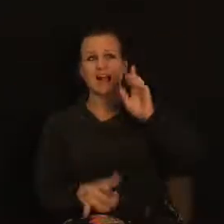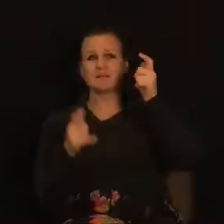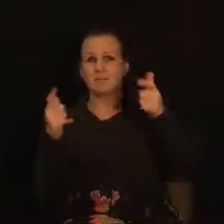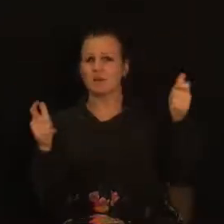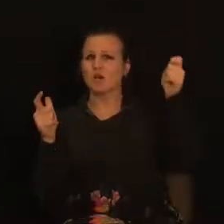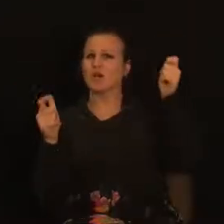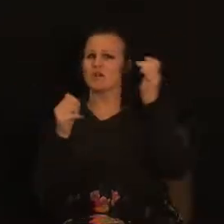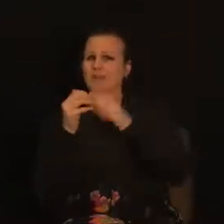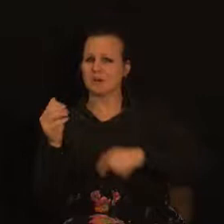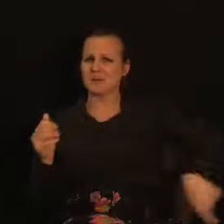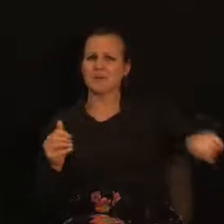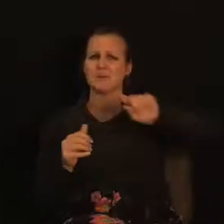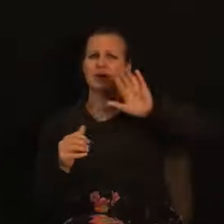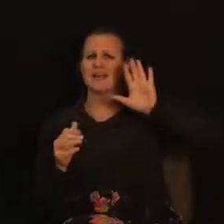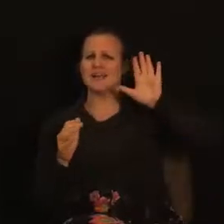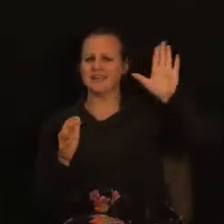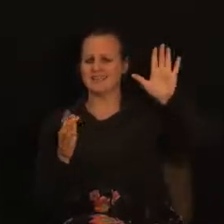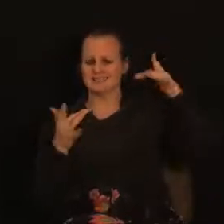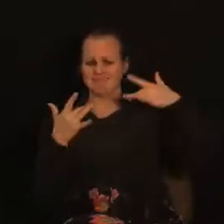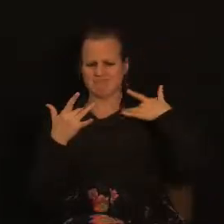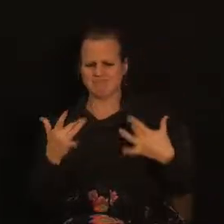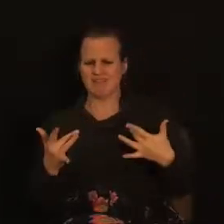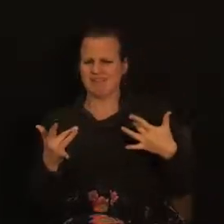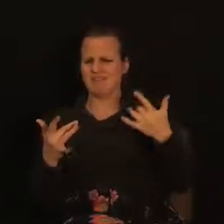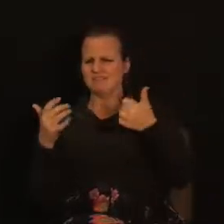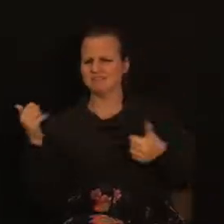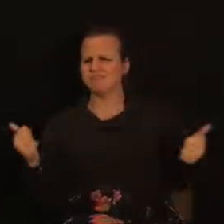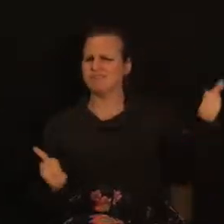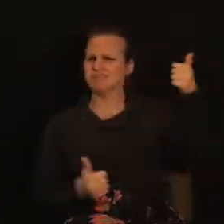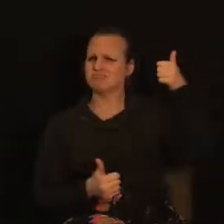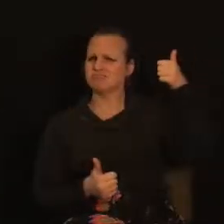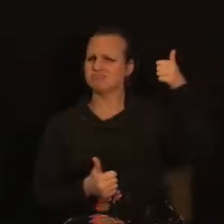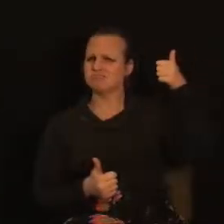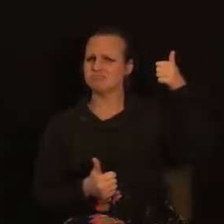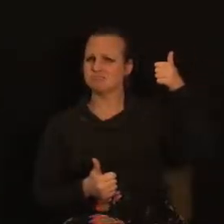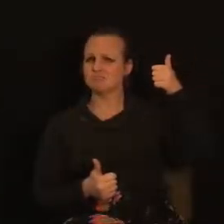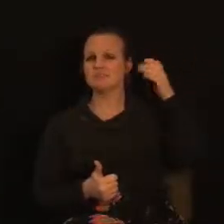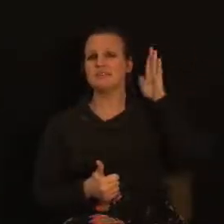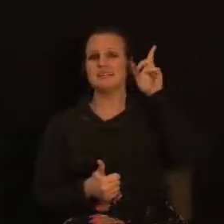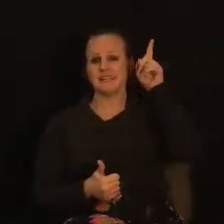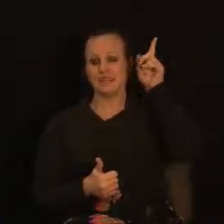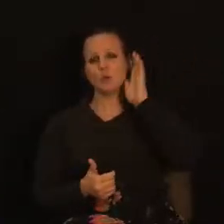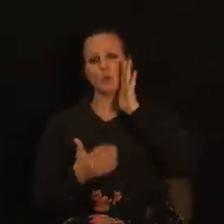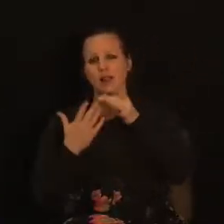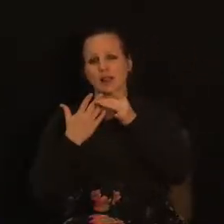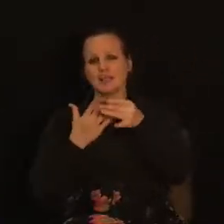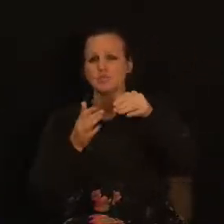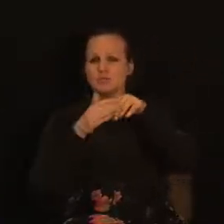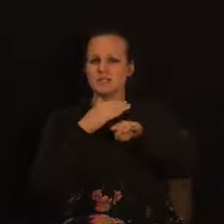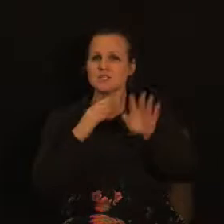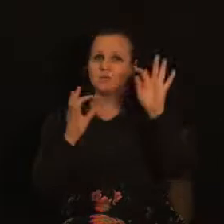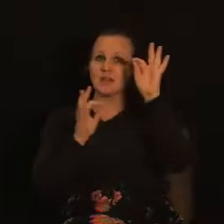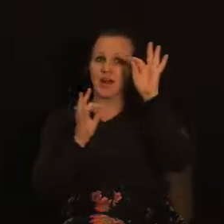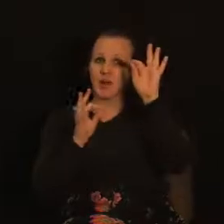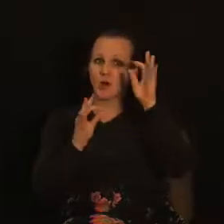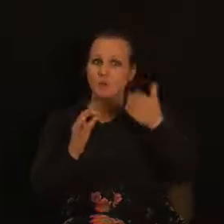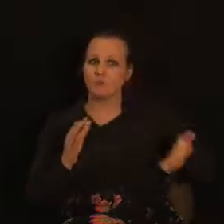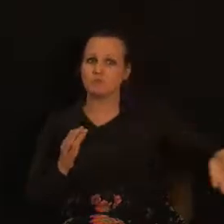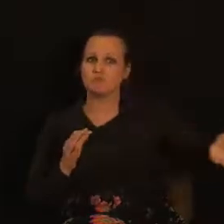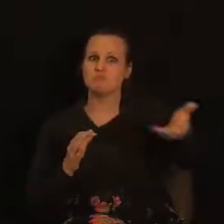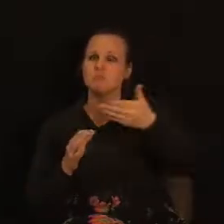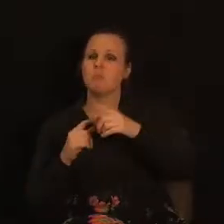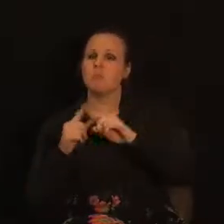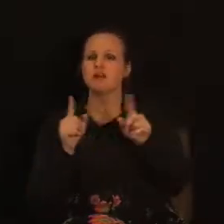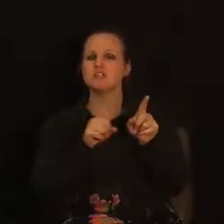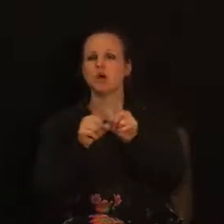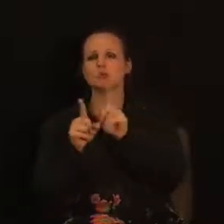and his ways are higher than yours. And so he is going to lead you into the unknown, but it's also going to be so much better